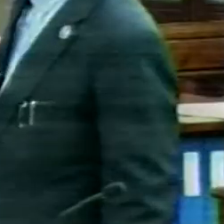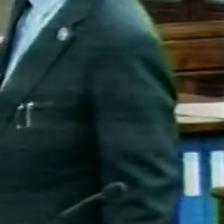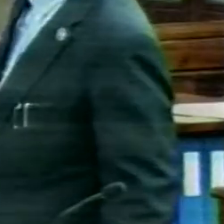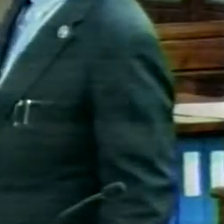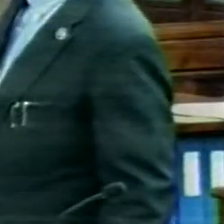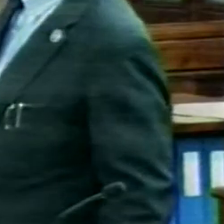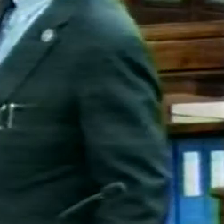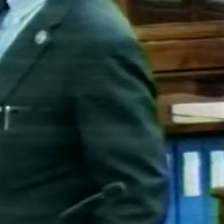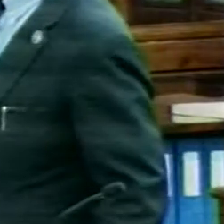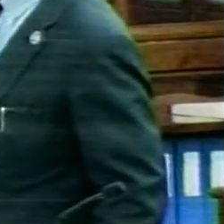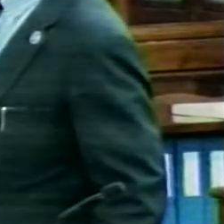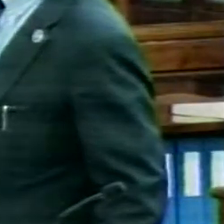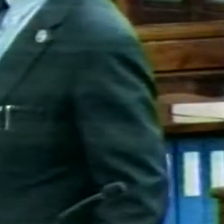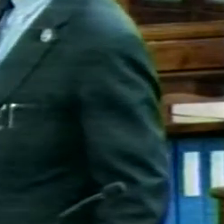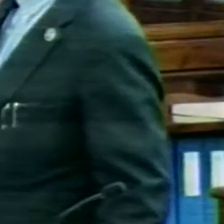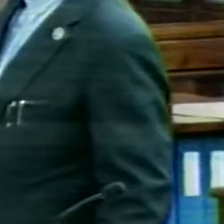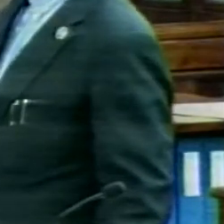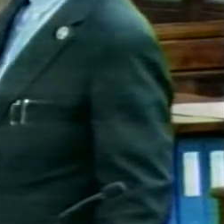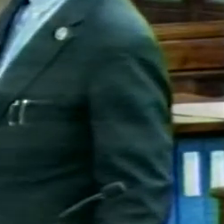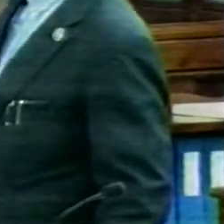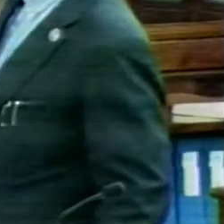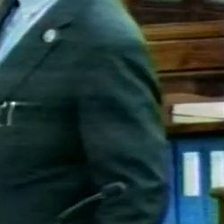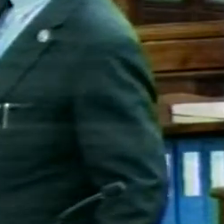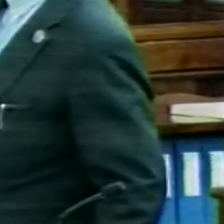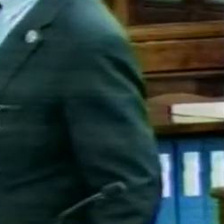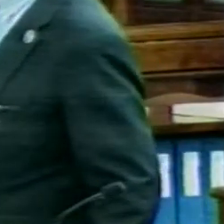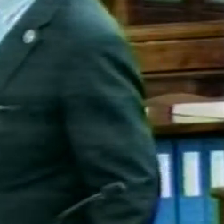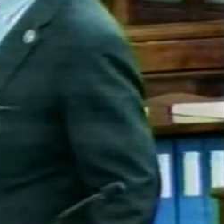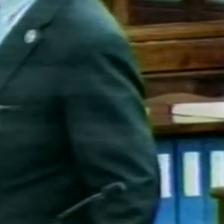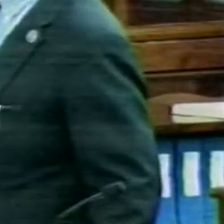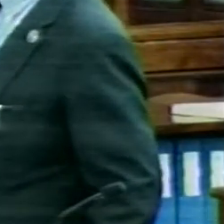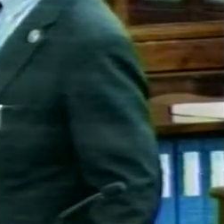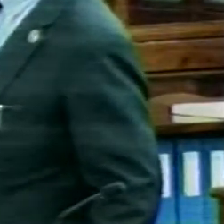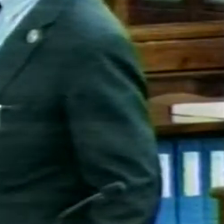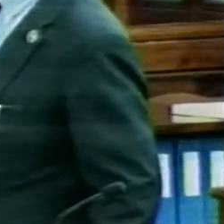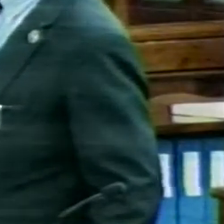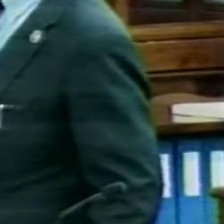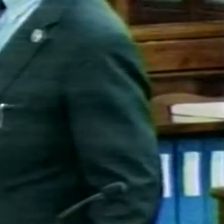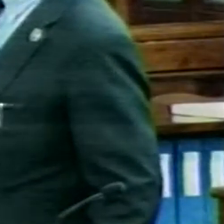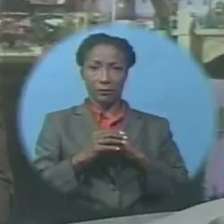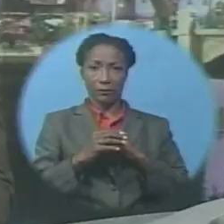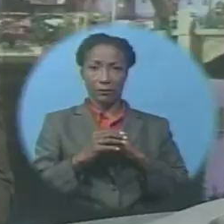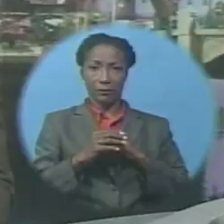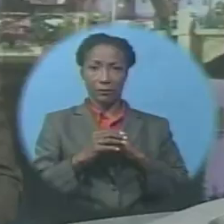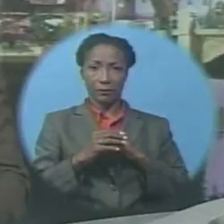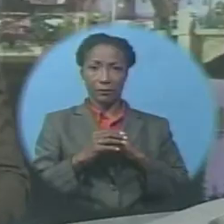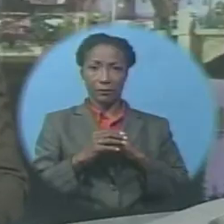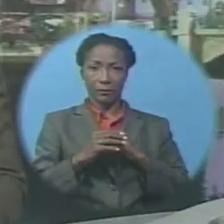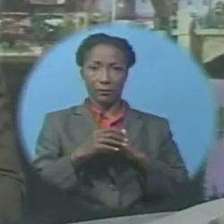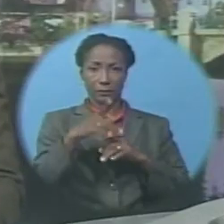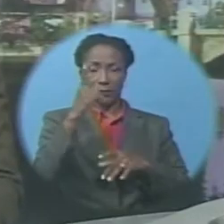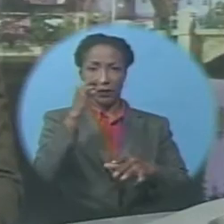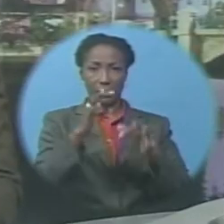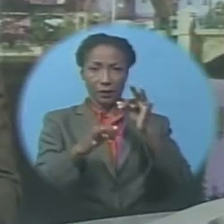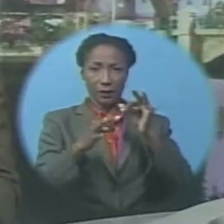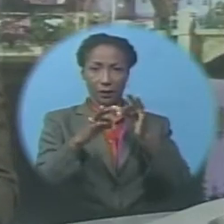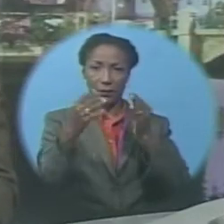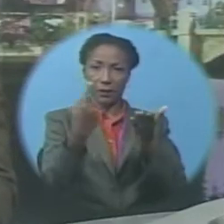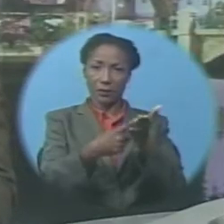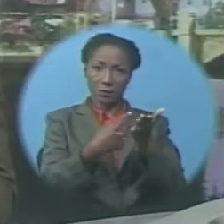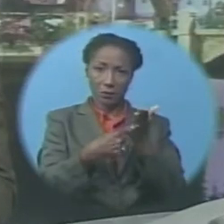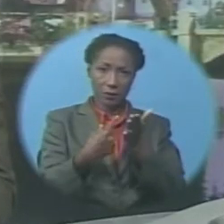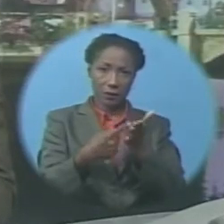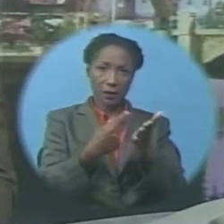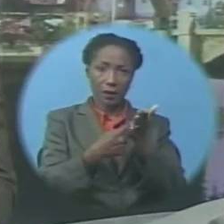that we are going to feel every impact that occurs in the world. The resolution being debated